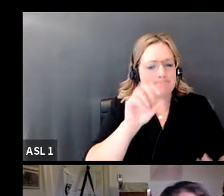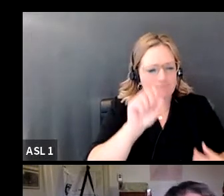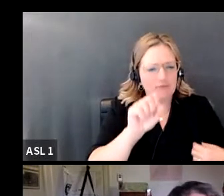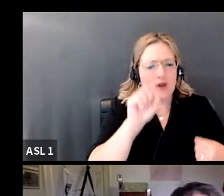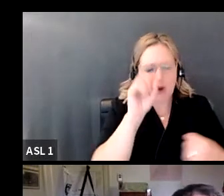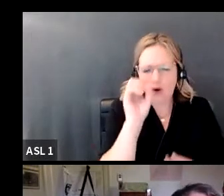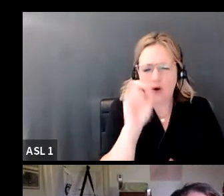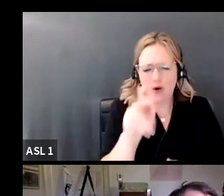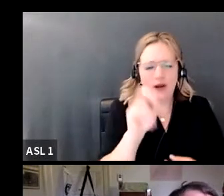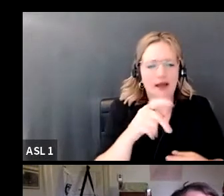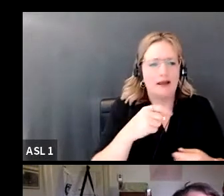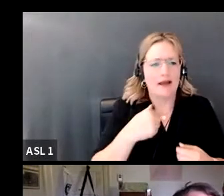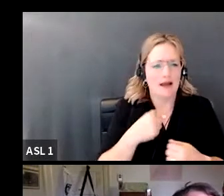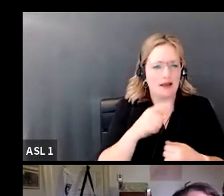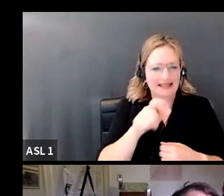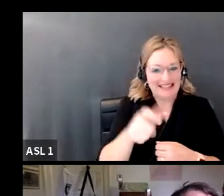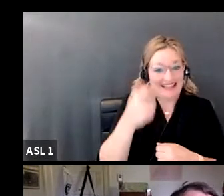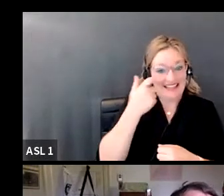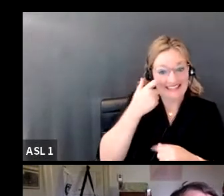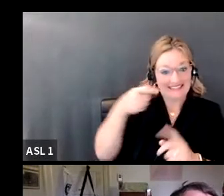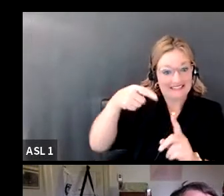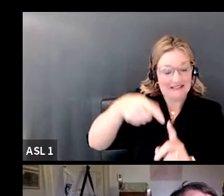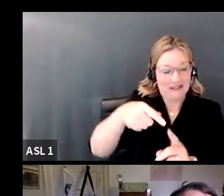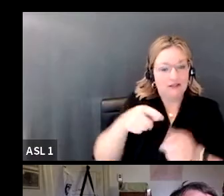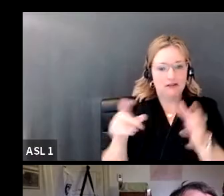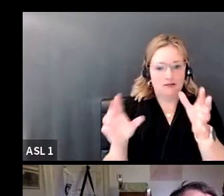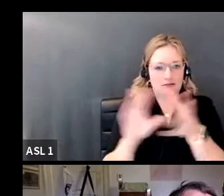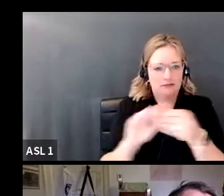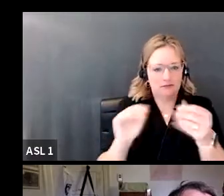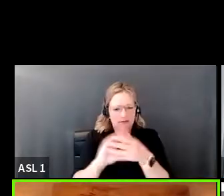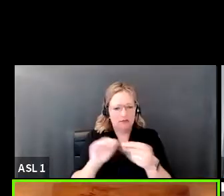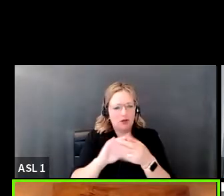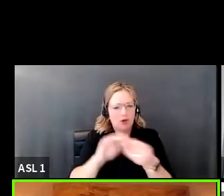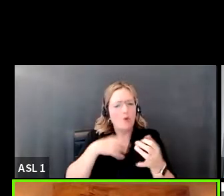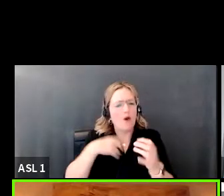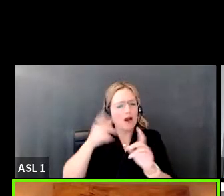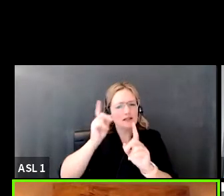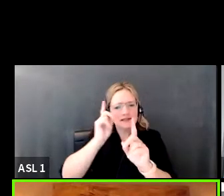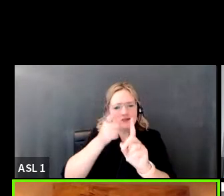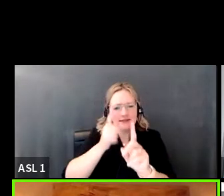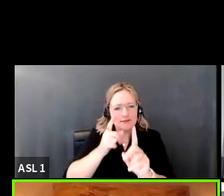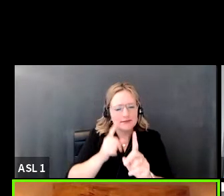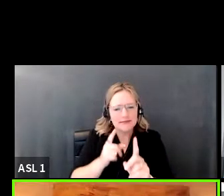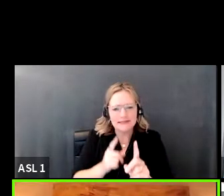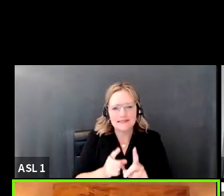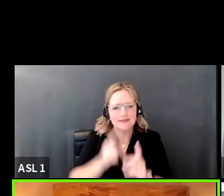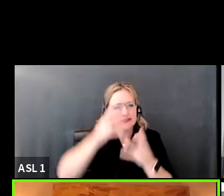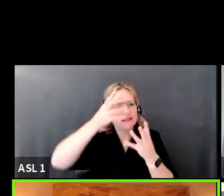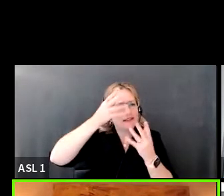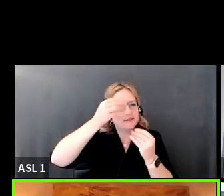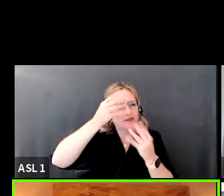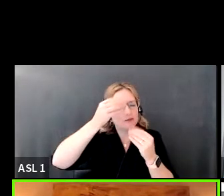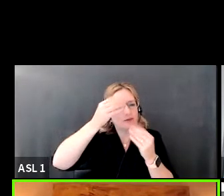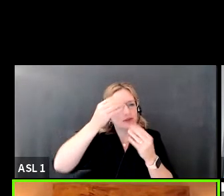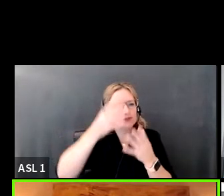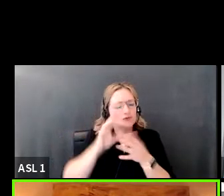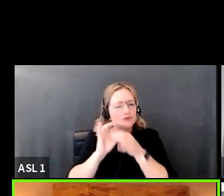particular delegation asked for some specifics in terms of